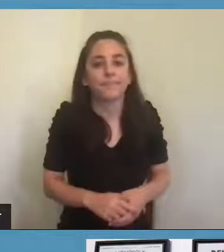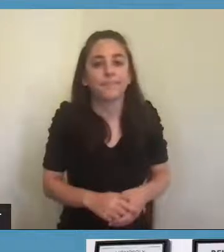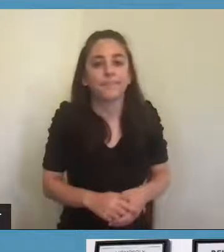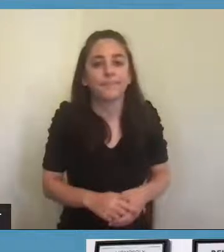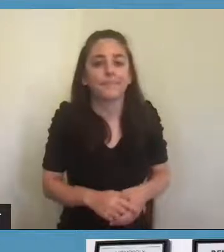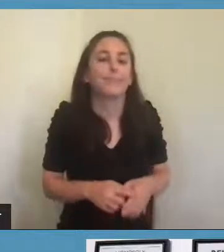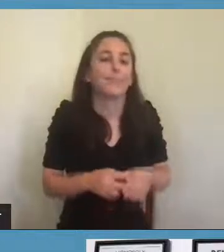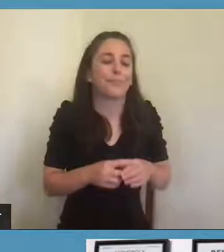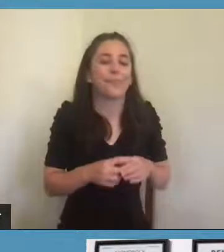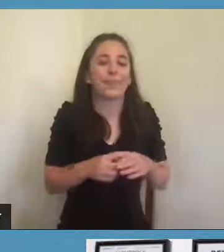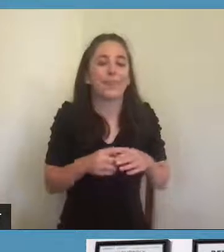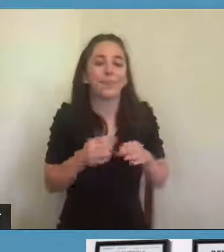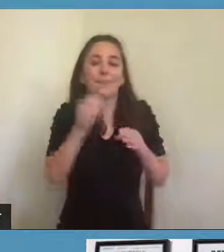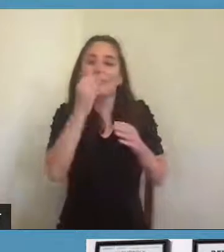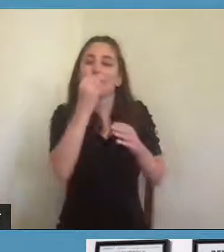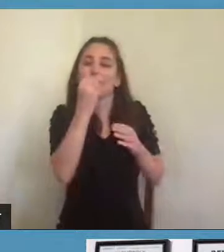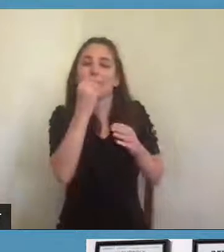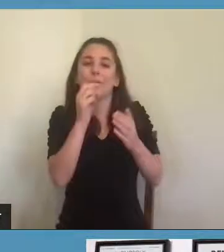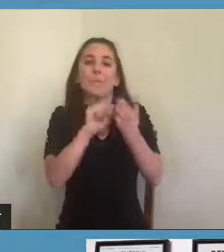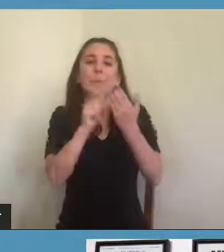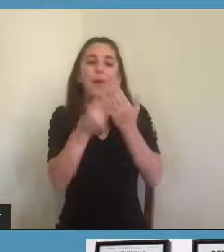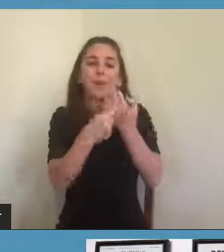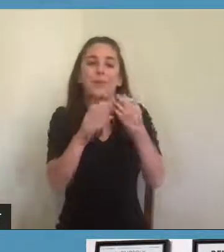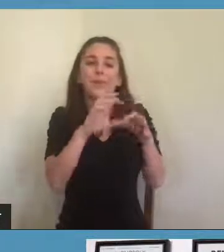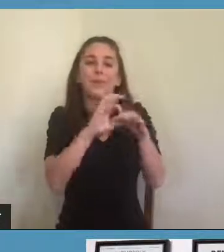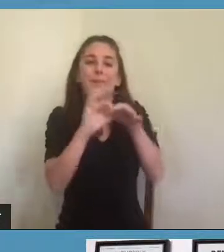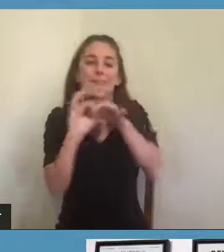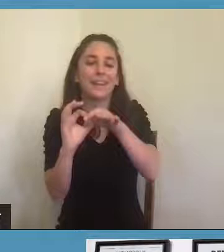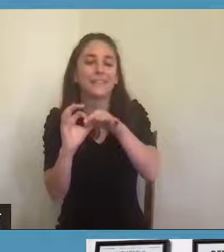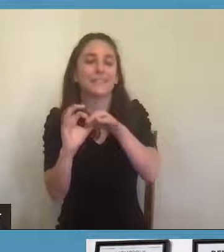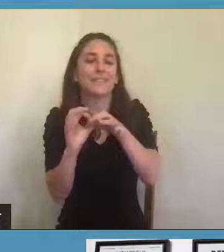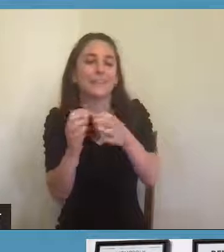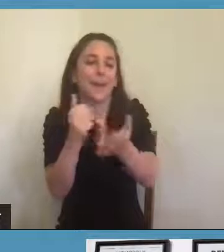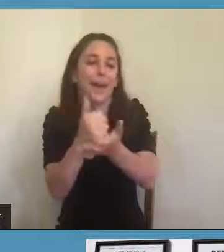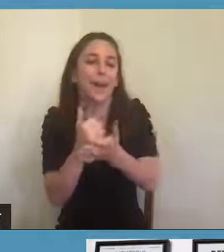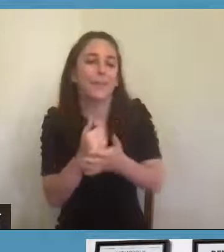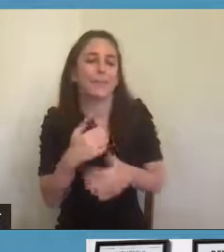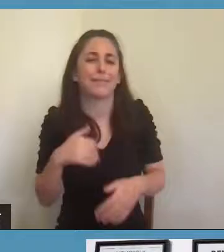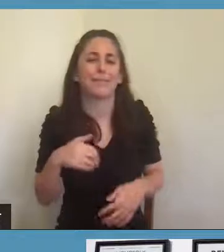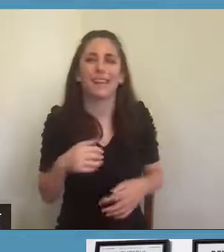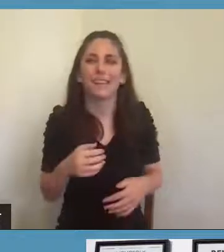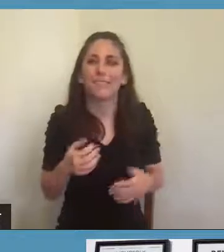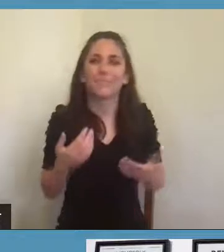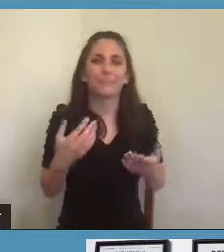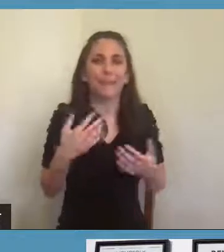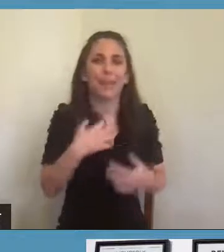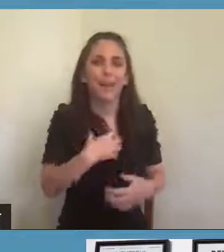analogies are always useful too. Now it makes me hungry for a piece of chocolate cake now.